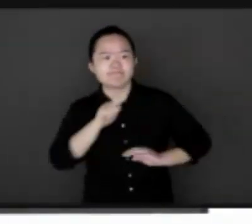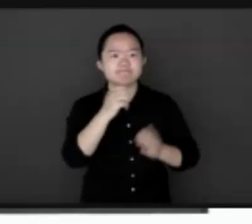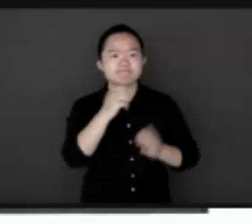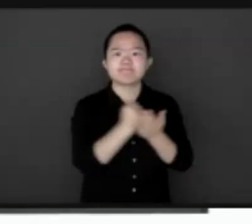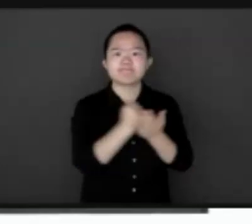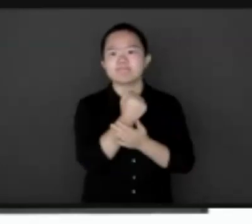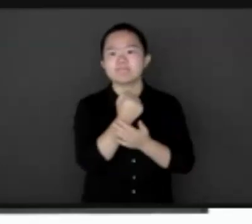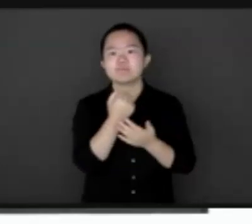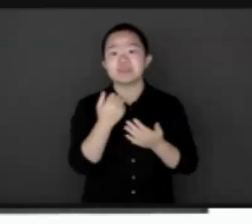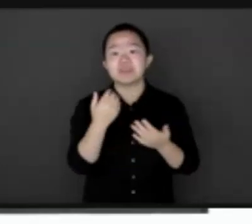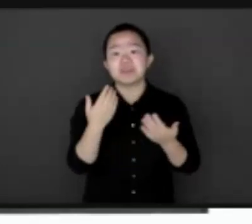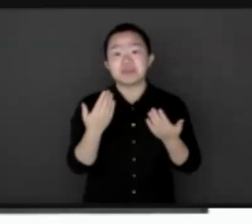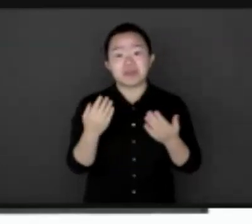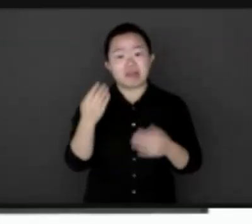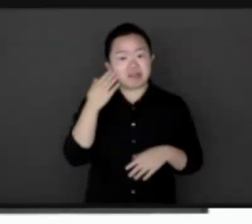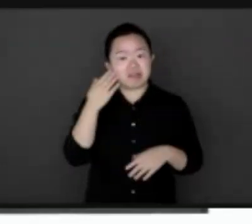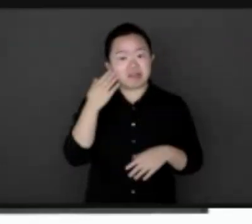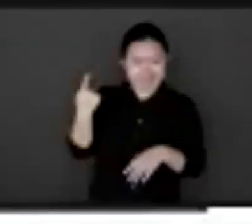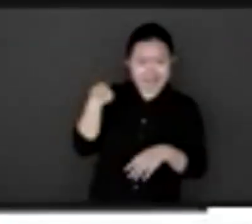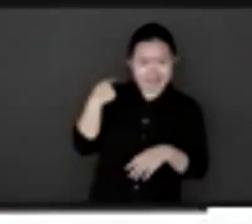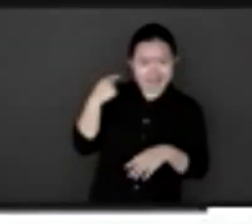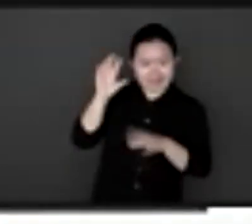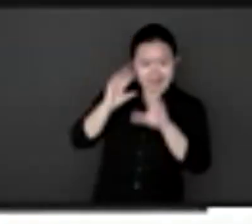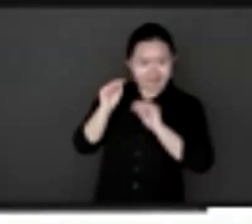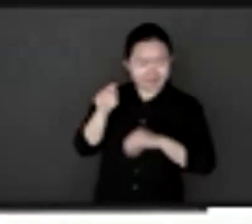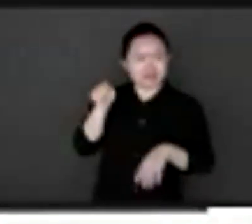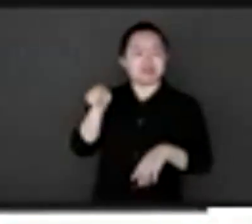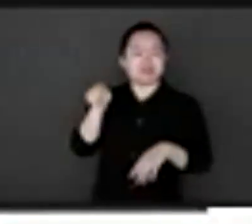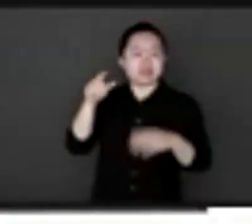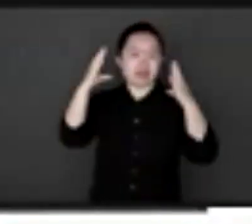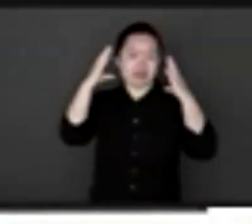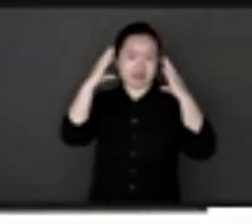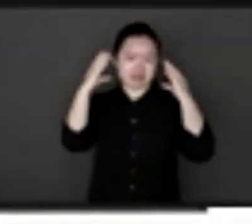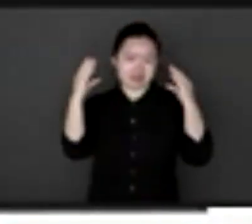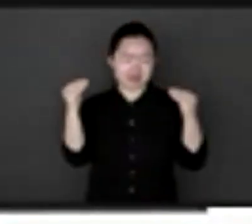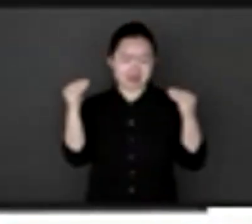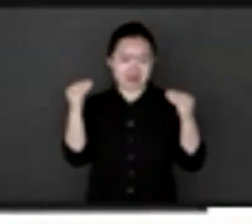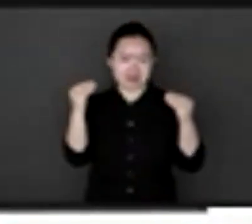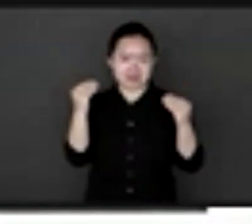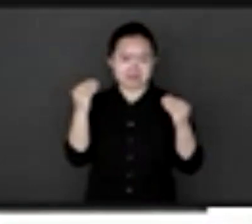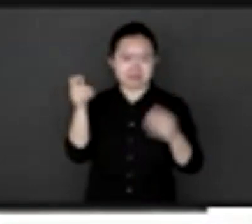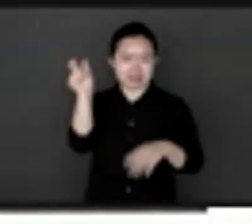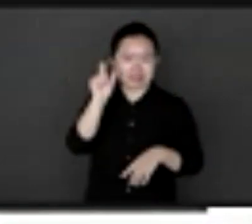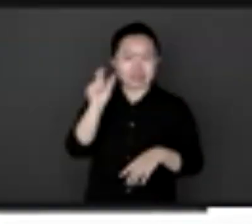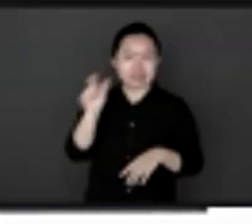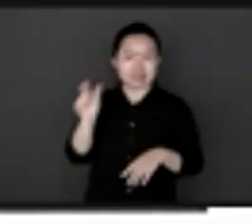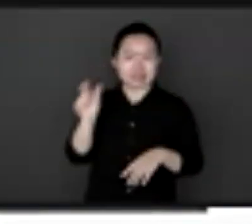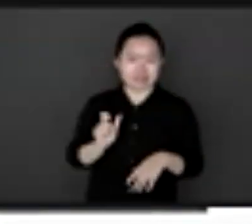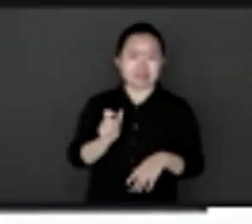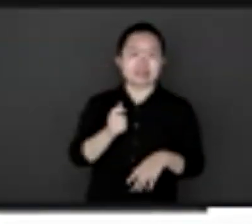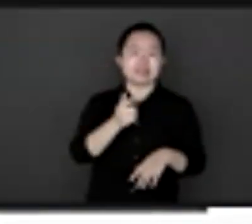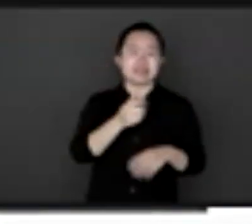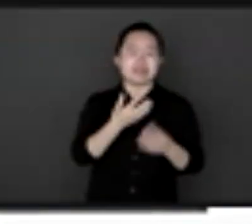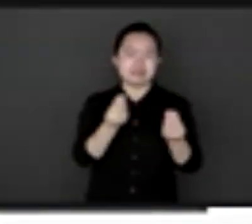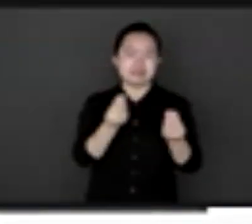there are different details, but there is an escalation possibility here where you can also complain. And then that becomes